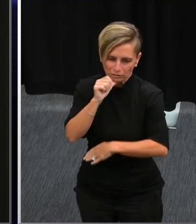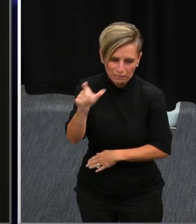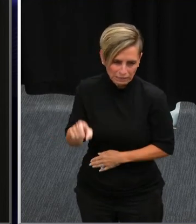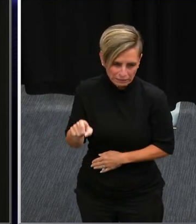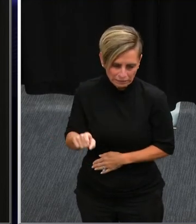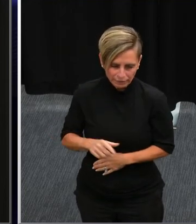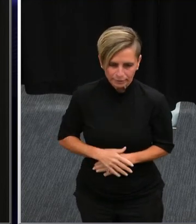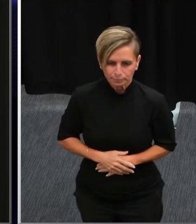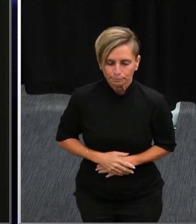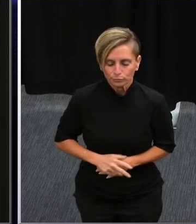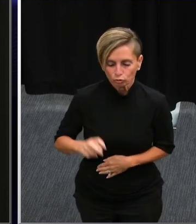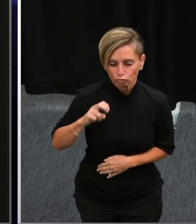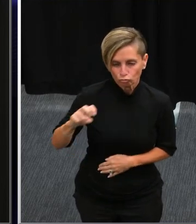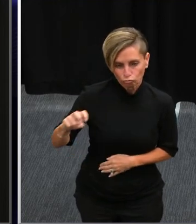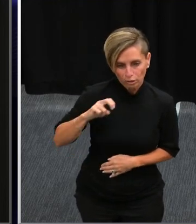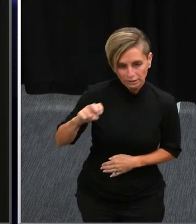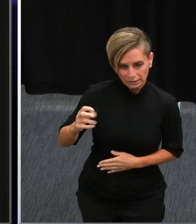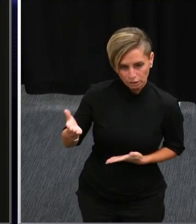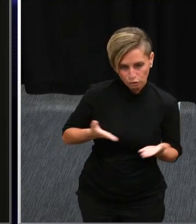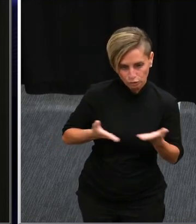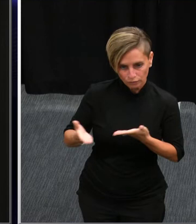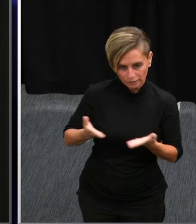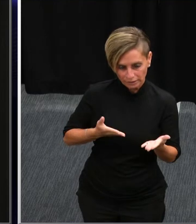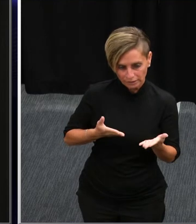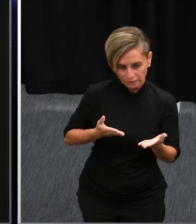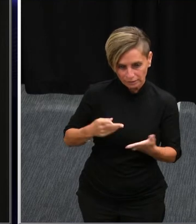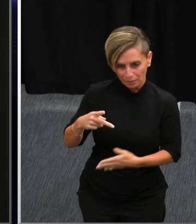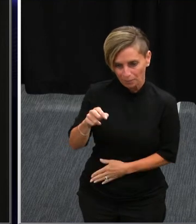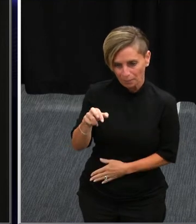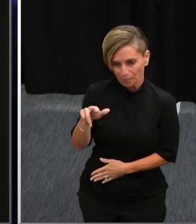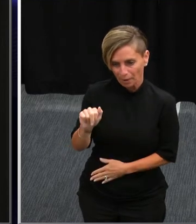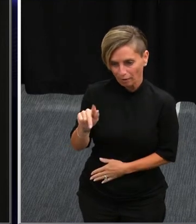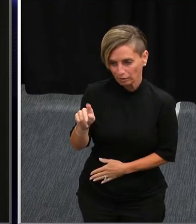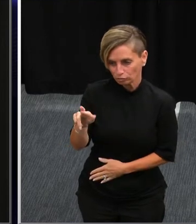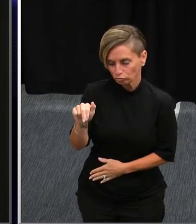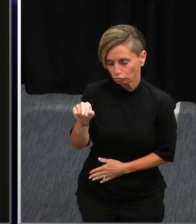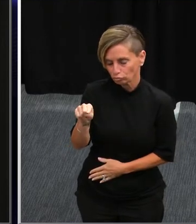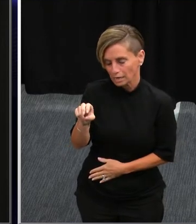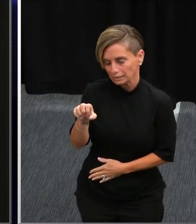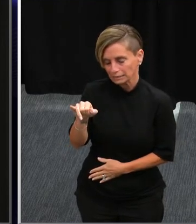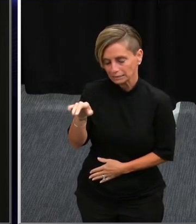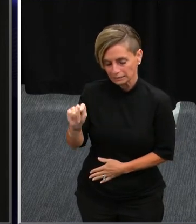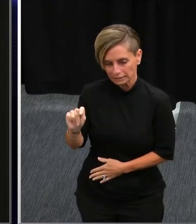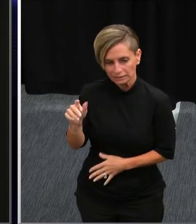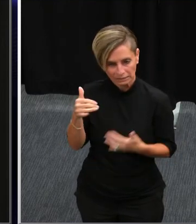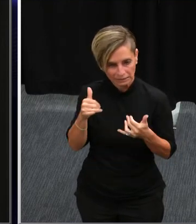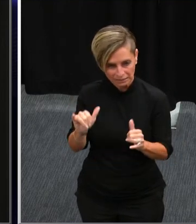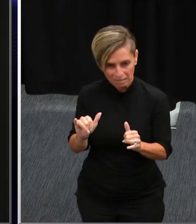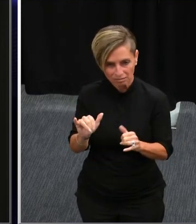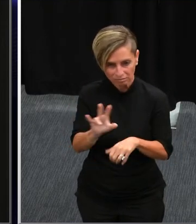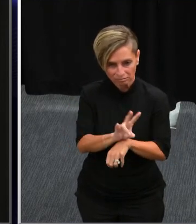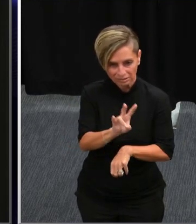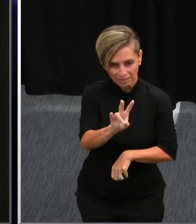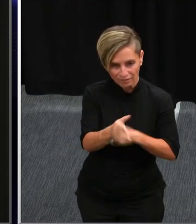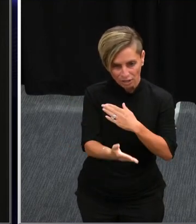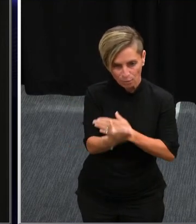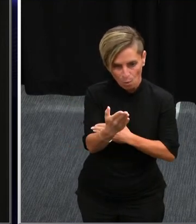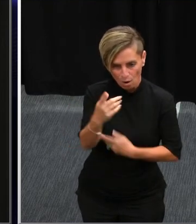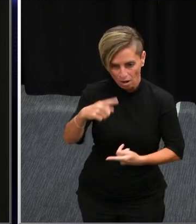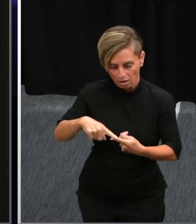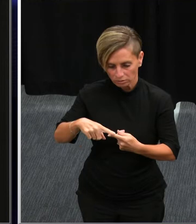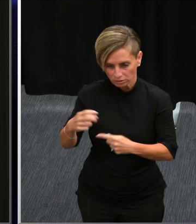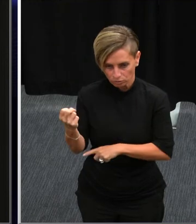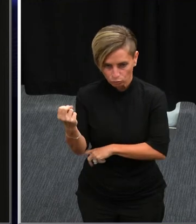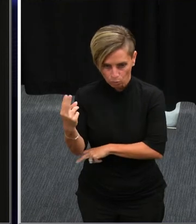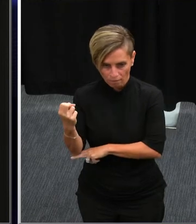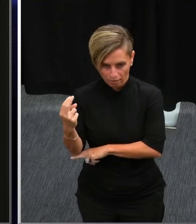service, St. Lucie County Paratransit will be performing services from 7 a.m. to 12 p.m. And the fixed route will